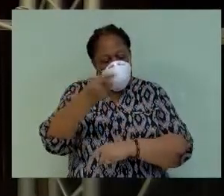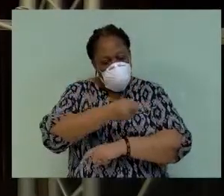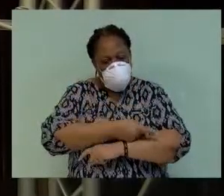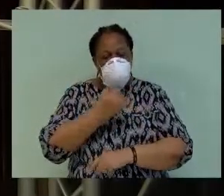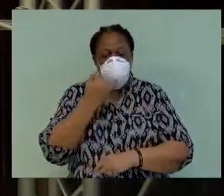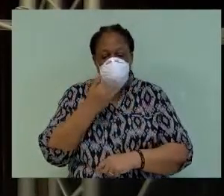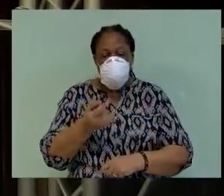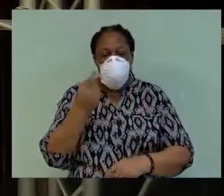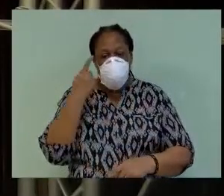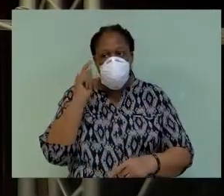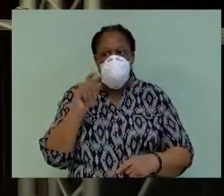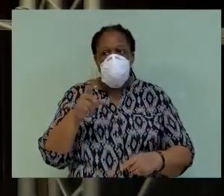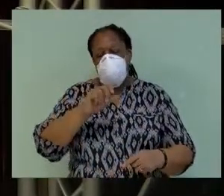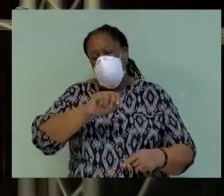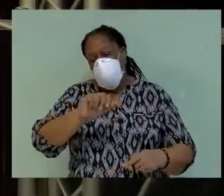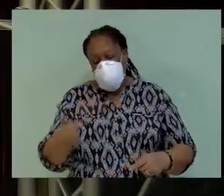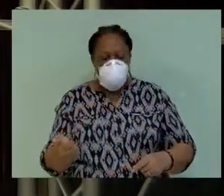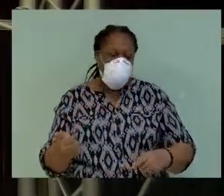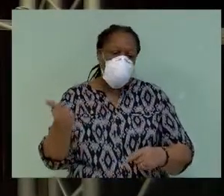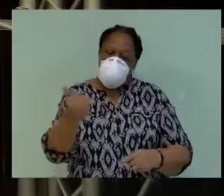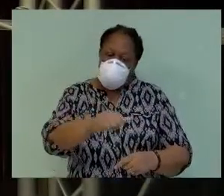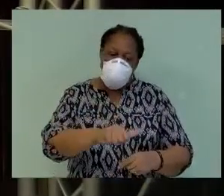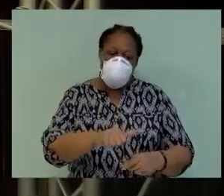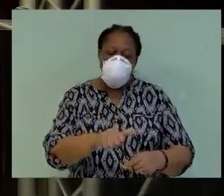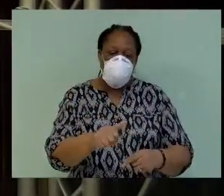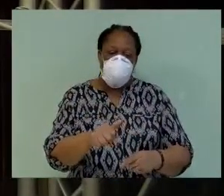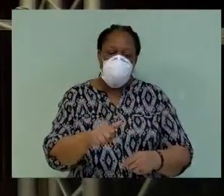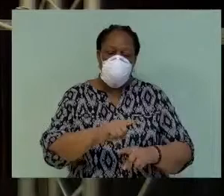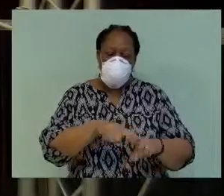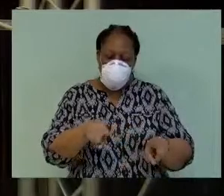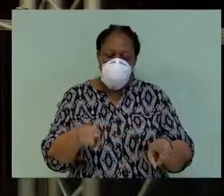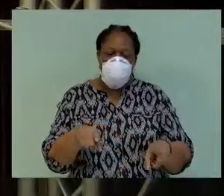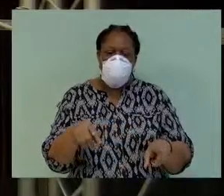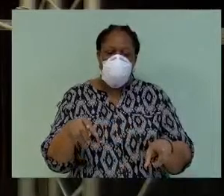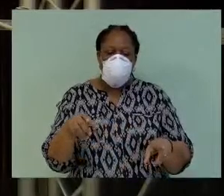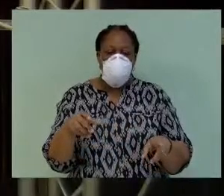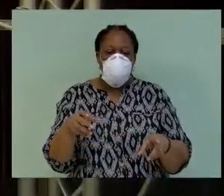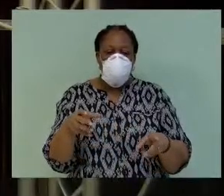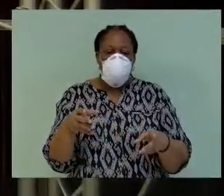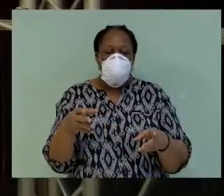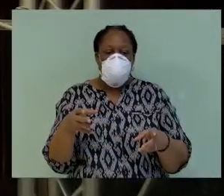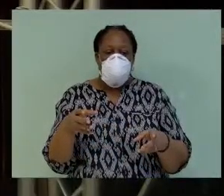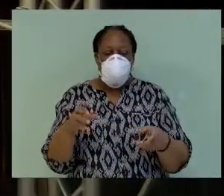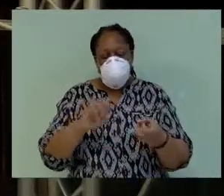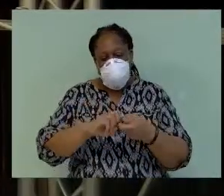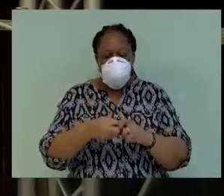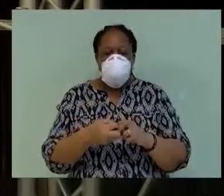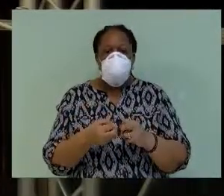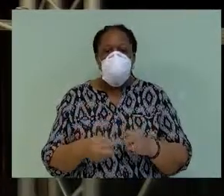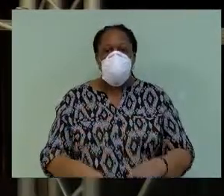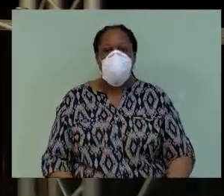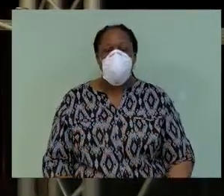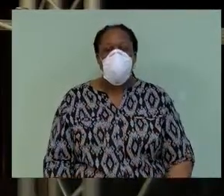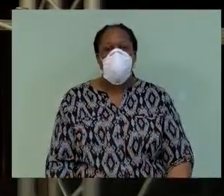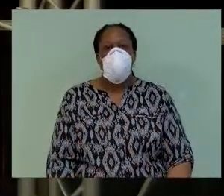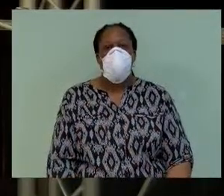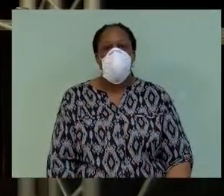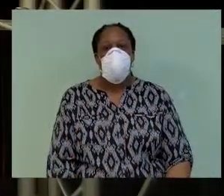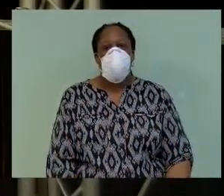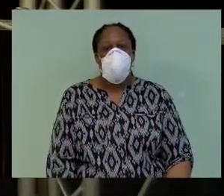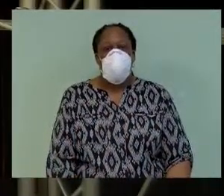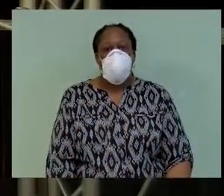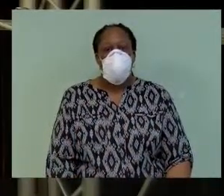accessing the necessary link to the remote hearing. In the case of represented litigants or defendants,